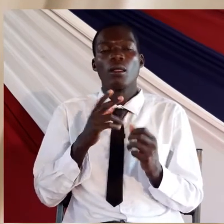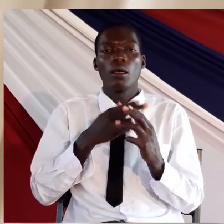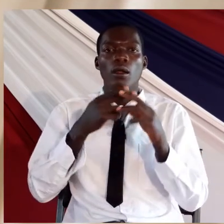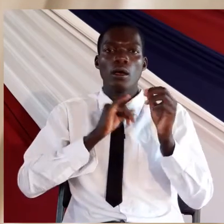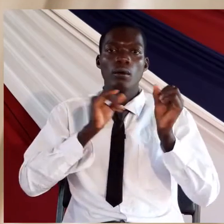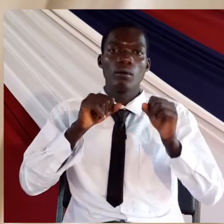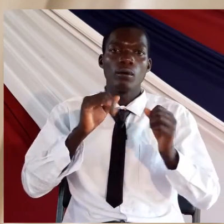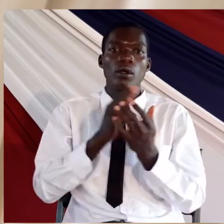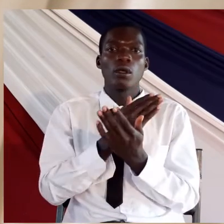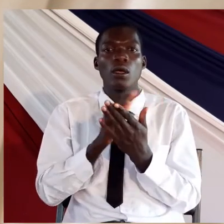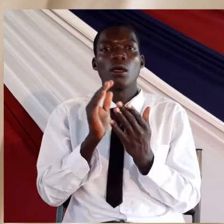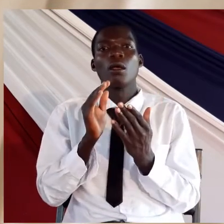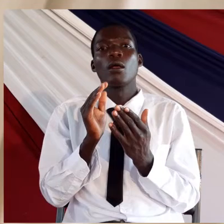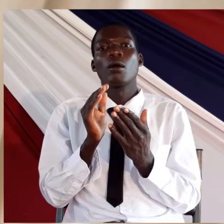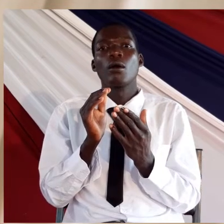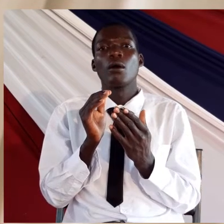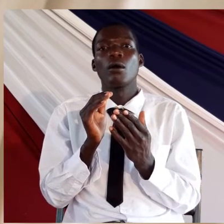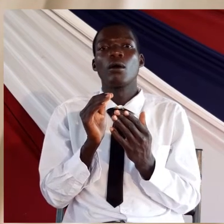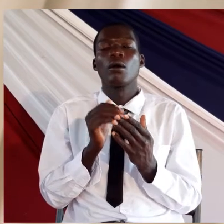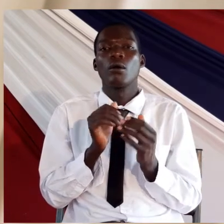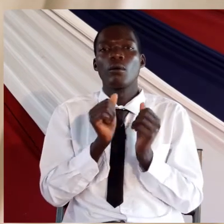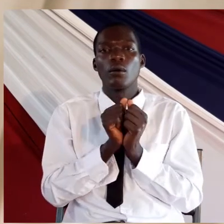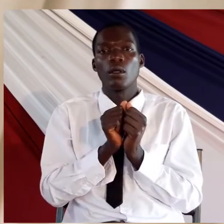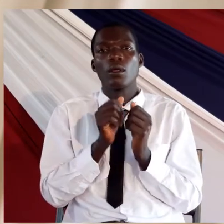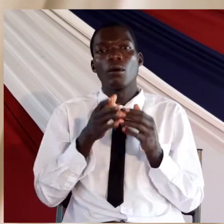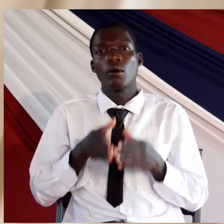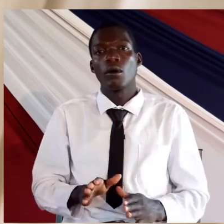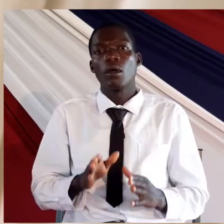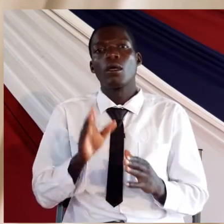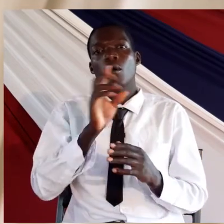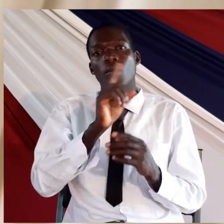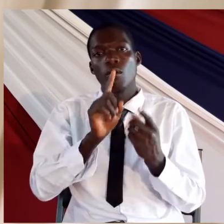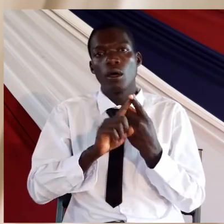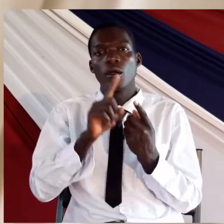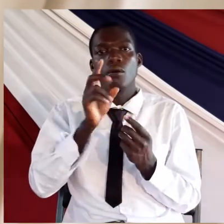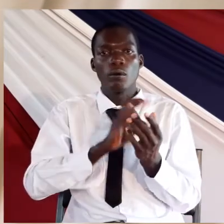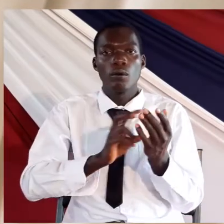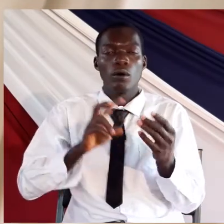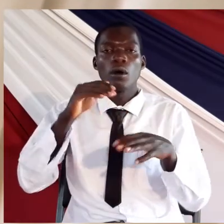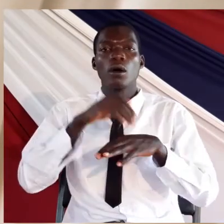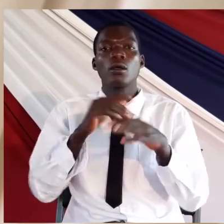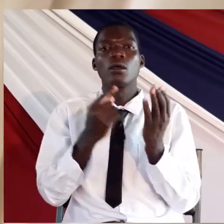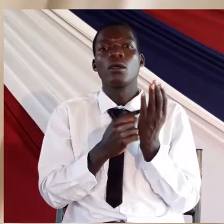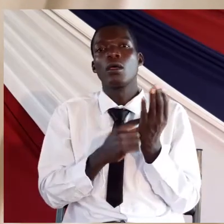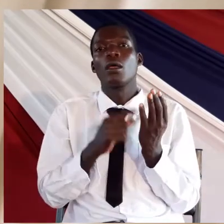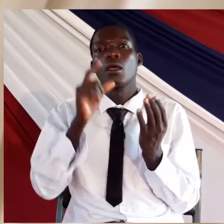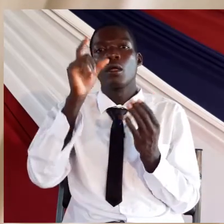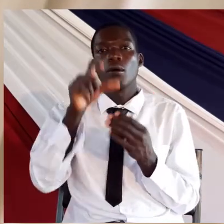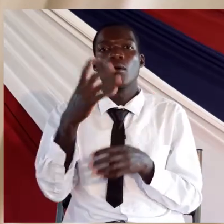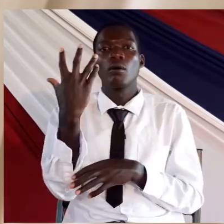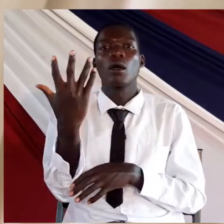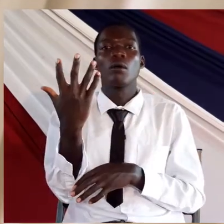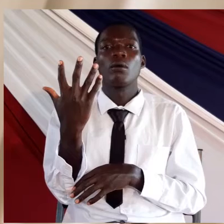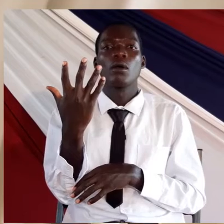able to tell when he was born. Yeah. Now, if you look at the account that we have referred to in Genesis chapter 5 and Genesis